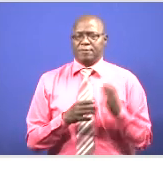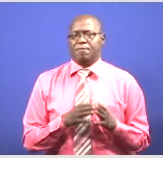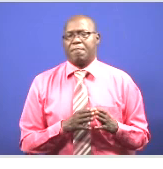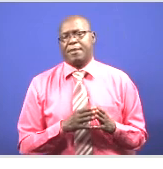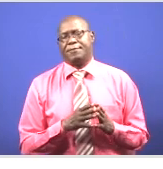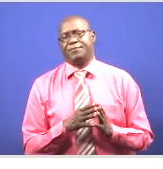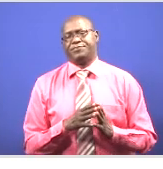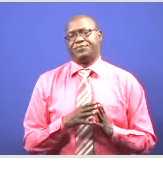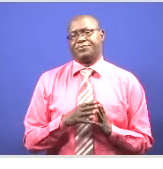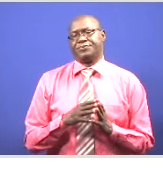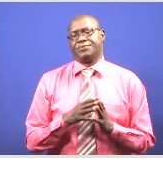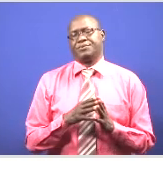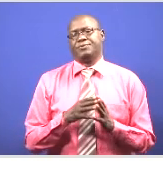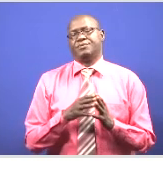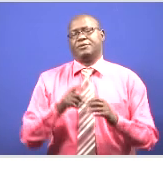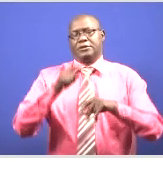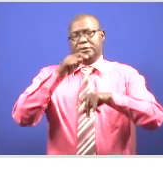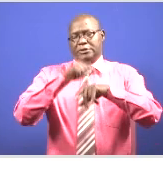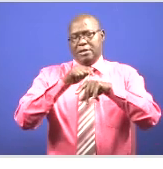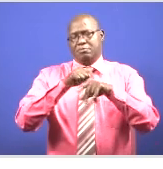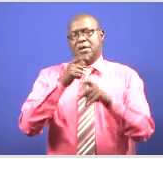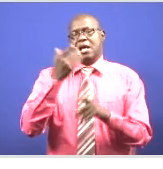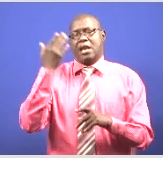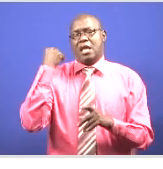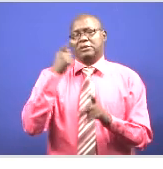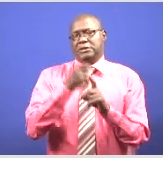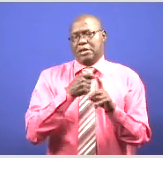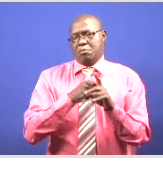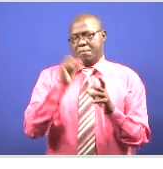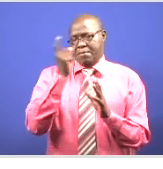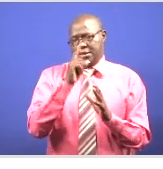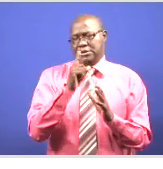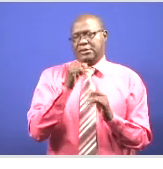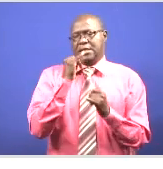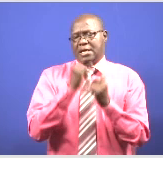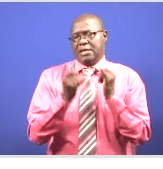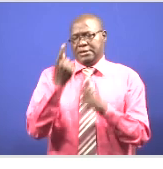you know, when during the last term of President Kenyatta and the very last days,